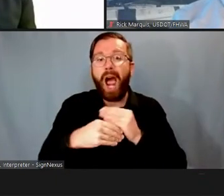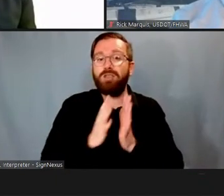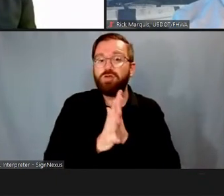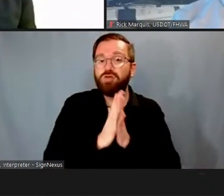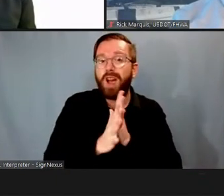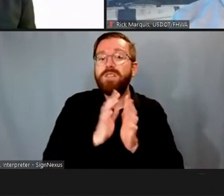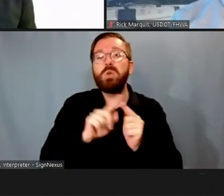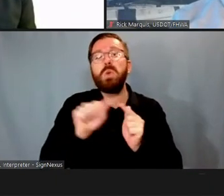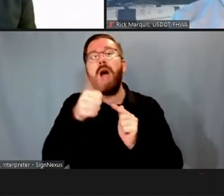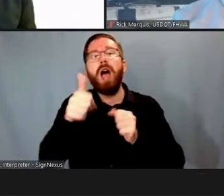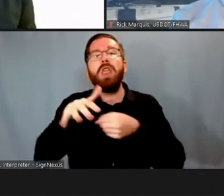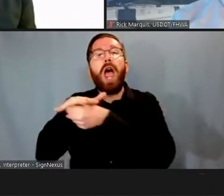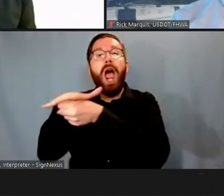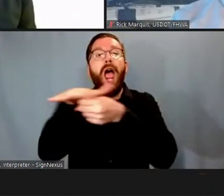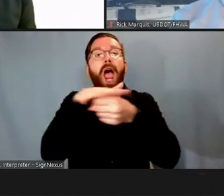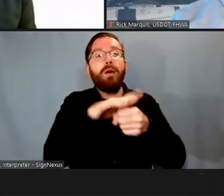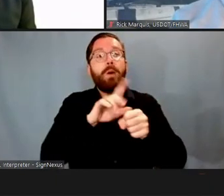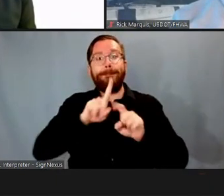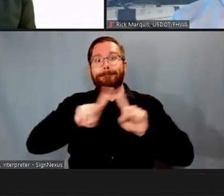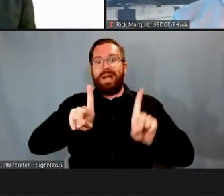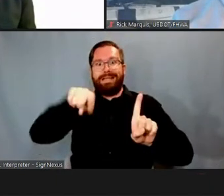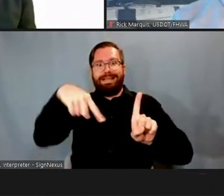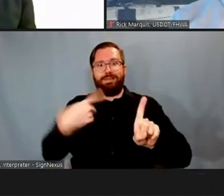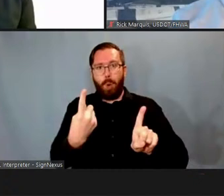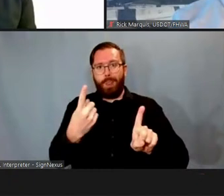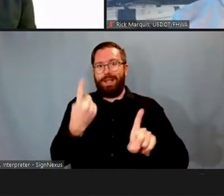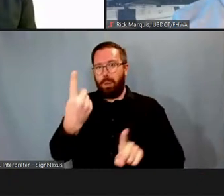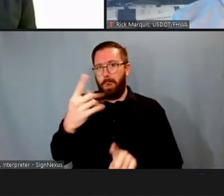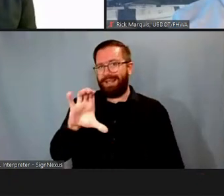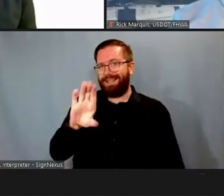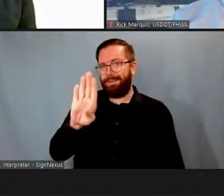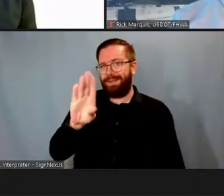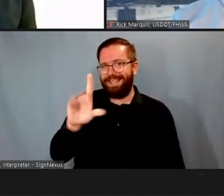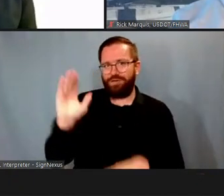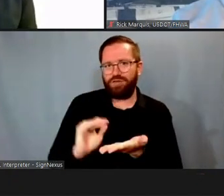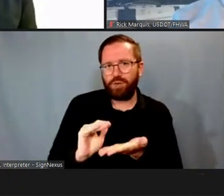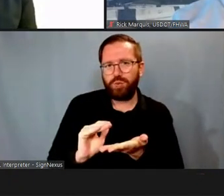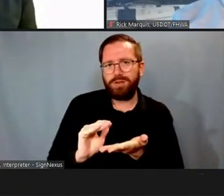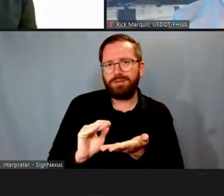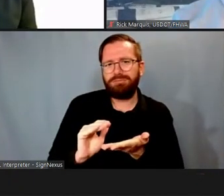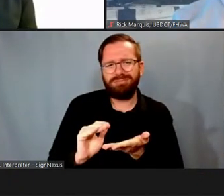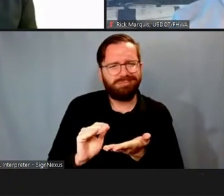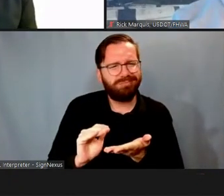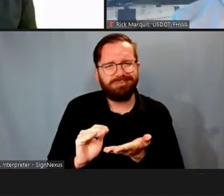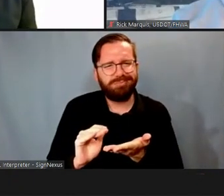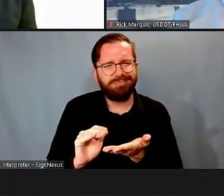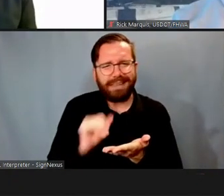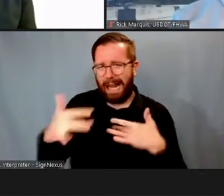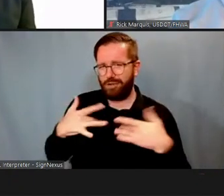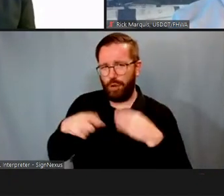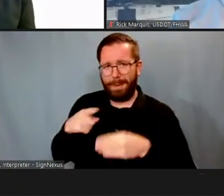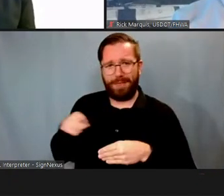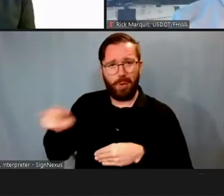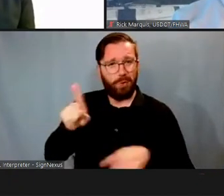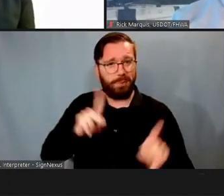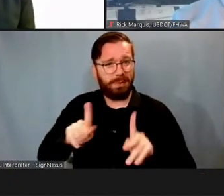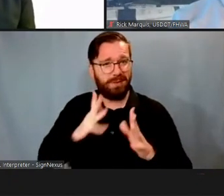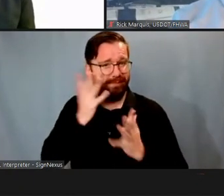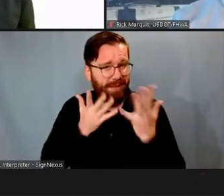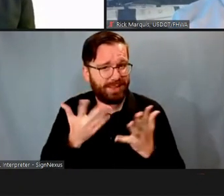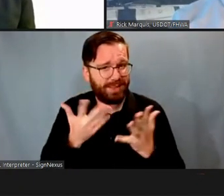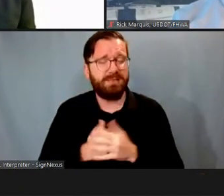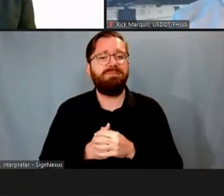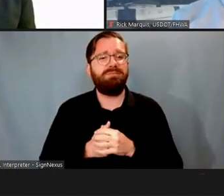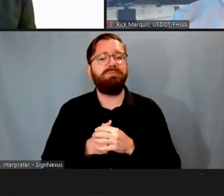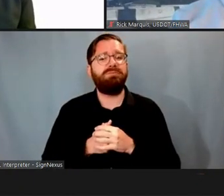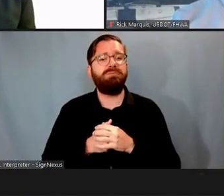in new york city and the surrounding counties uh without any concern for those people is embarrassing so i uh i just want to say that